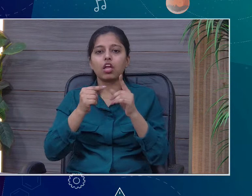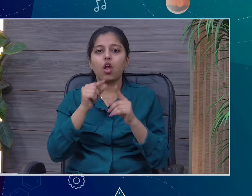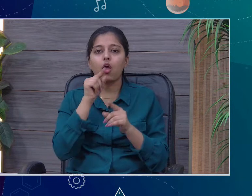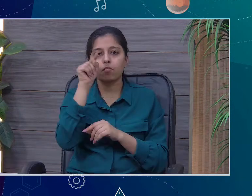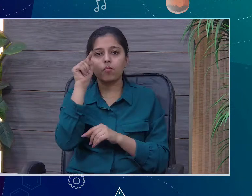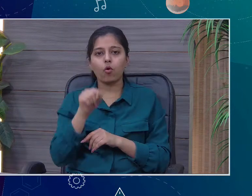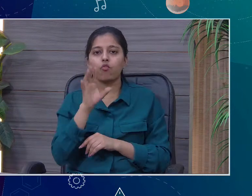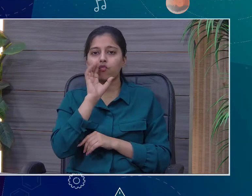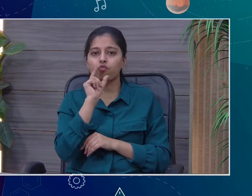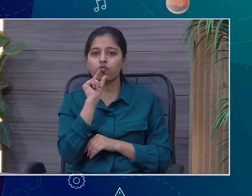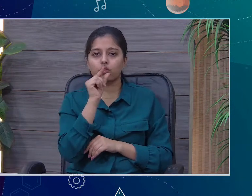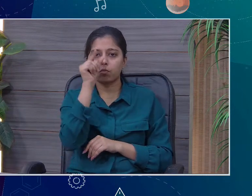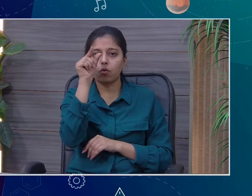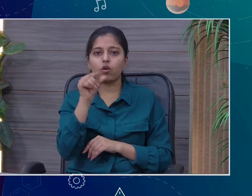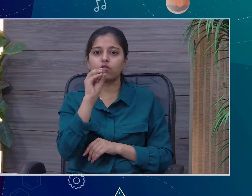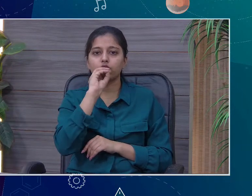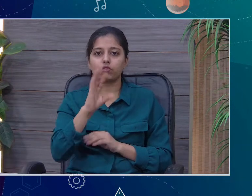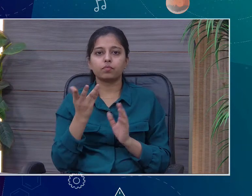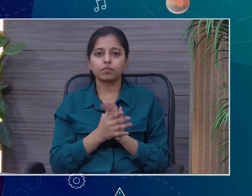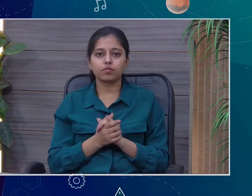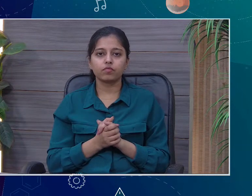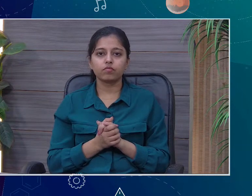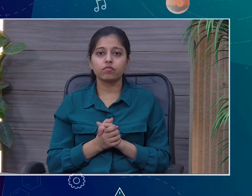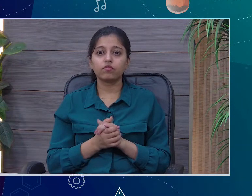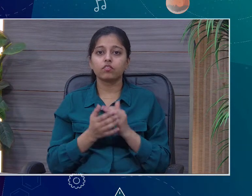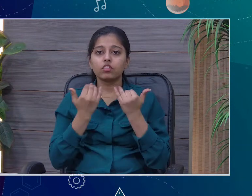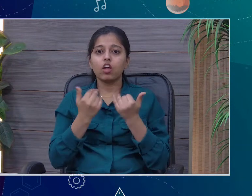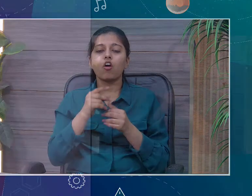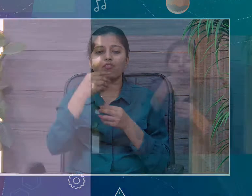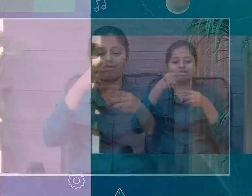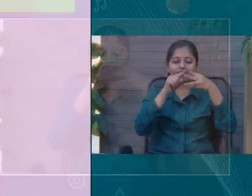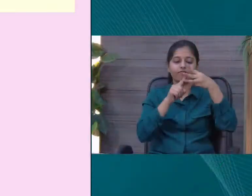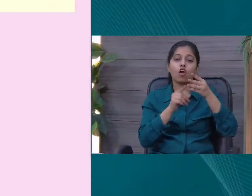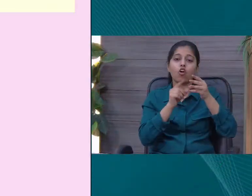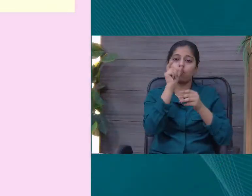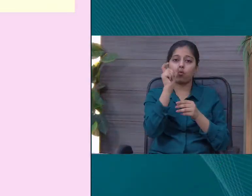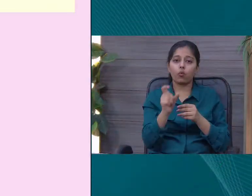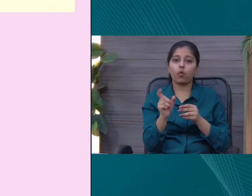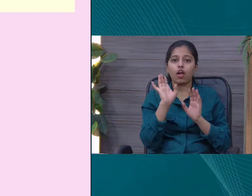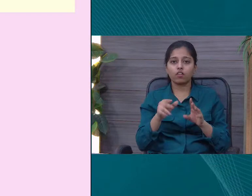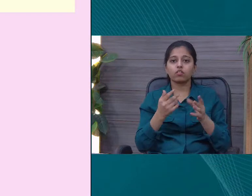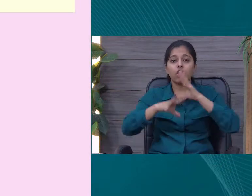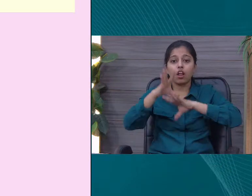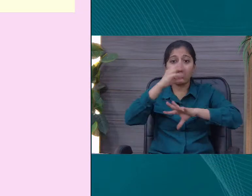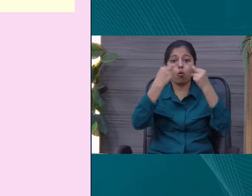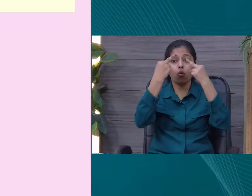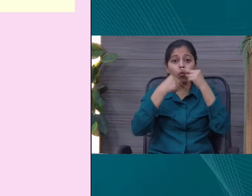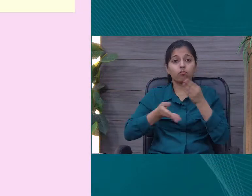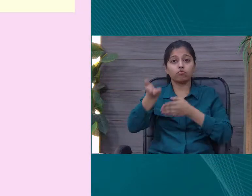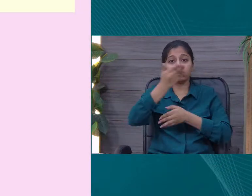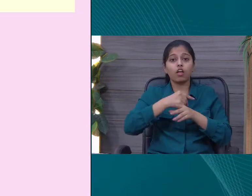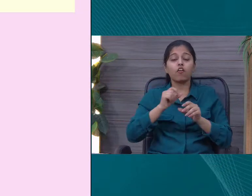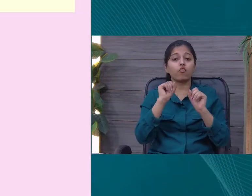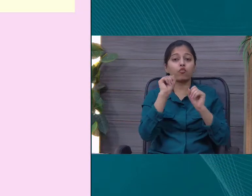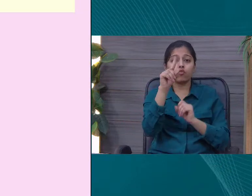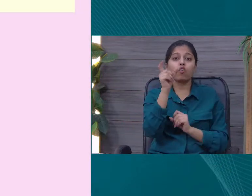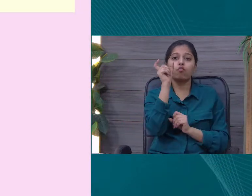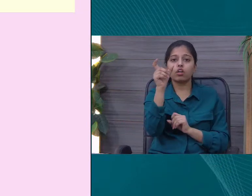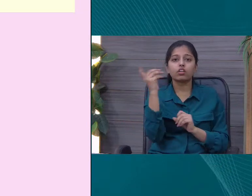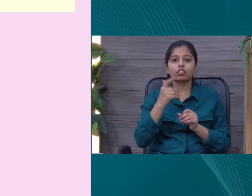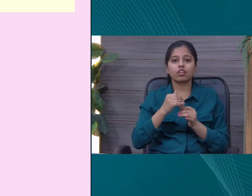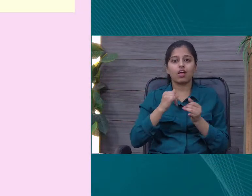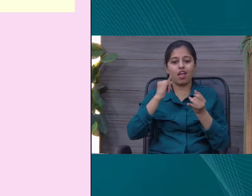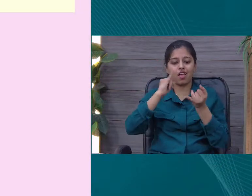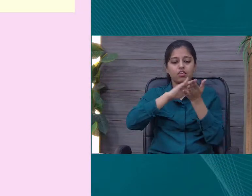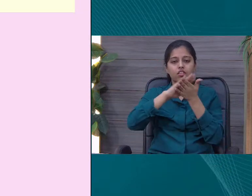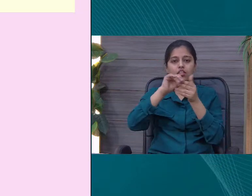Yes. Okay. So here are the keywords. As usual, we have 3 keywords for this session. Dear learners and viewers, our first keyword is